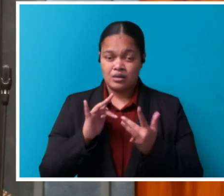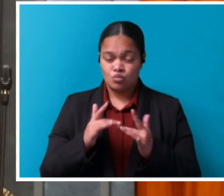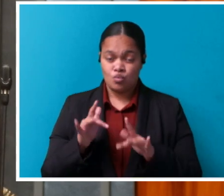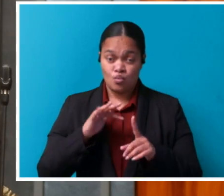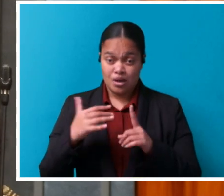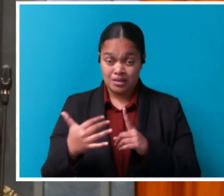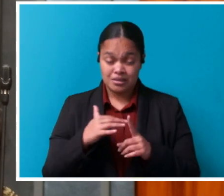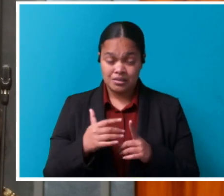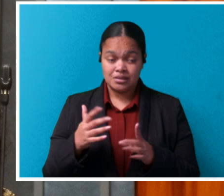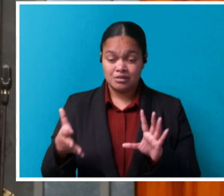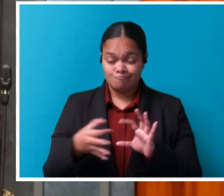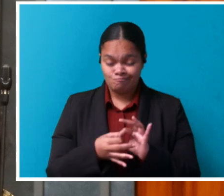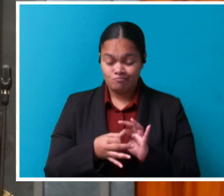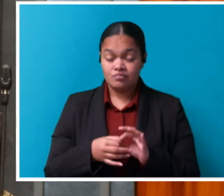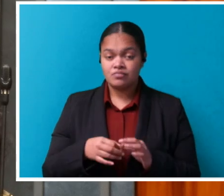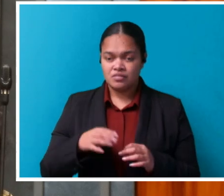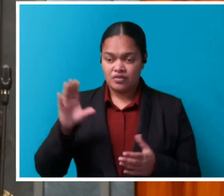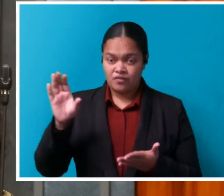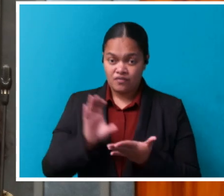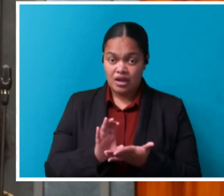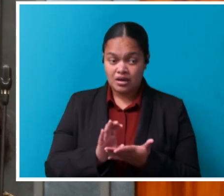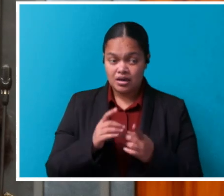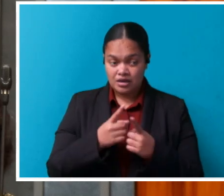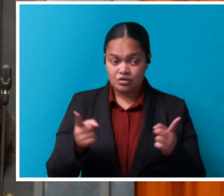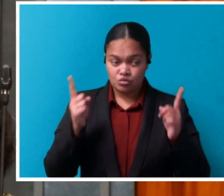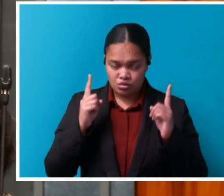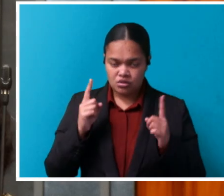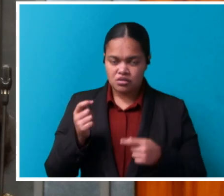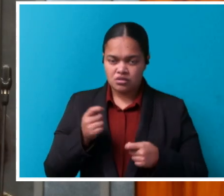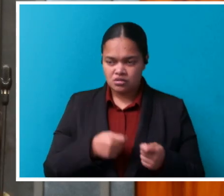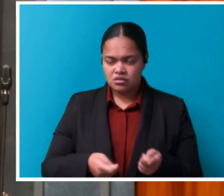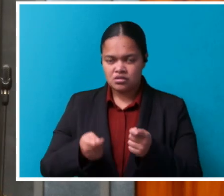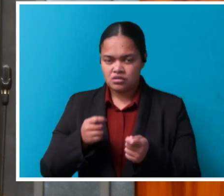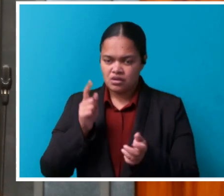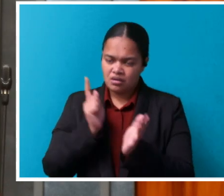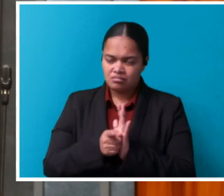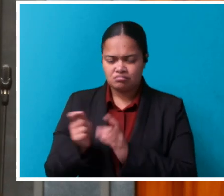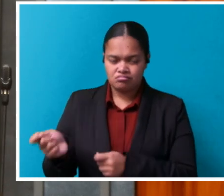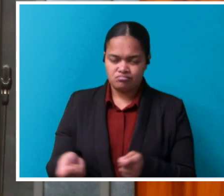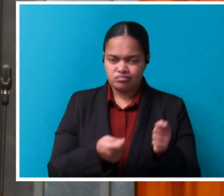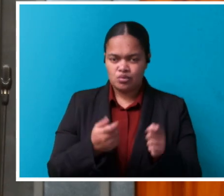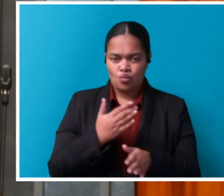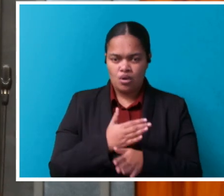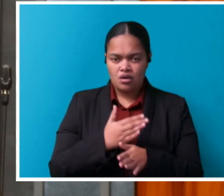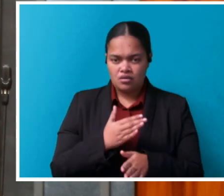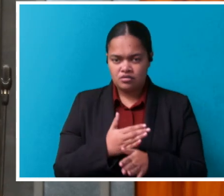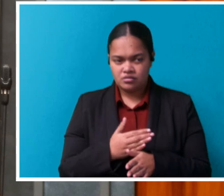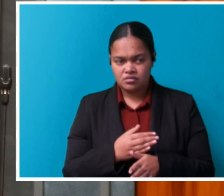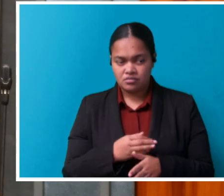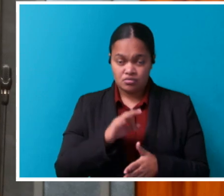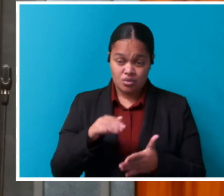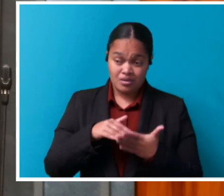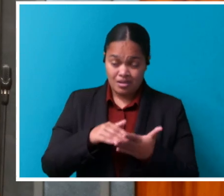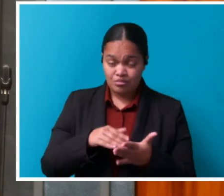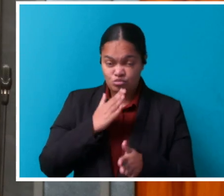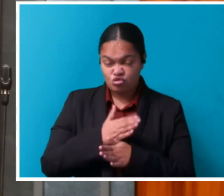the TSLS-funded graduates do seamlessly transition into the workforce. It not only helps job seekers